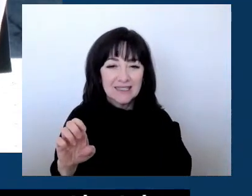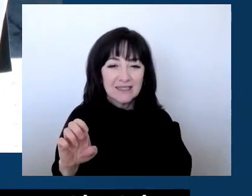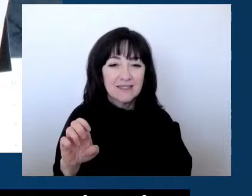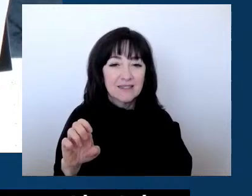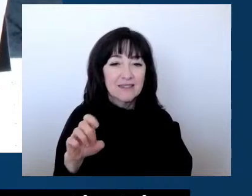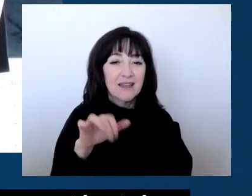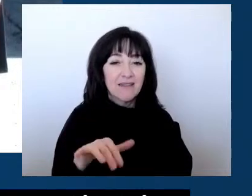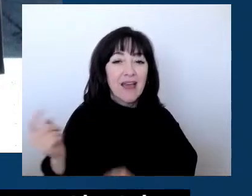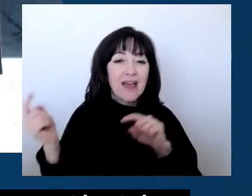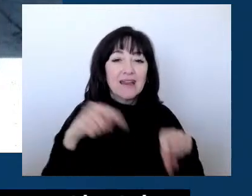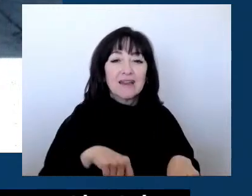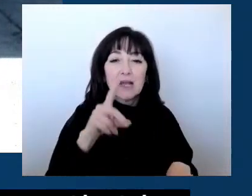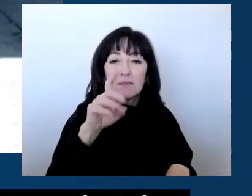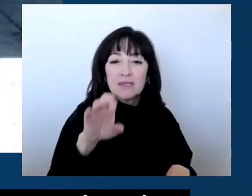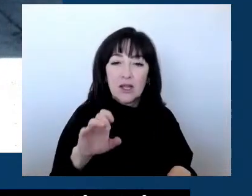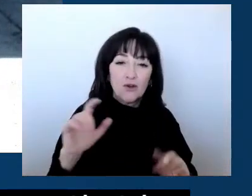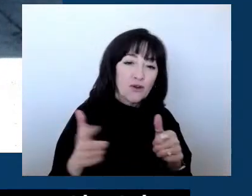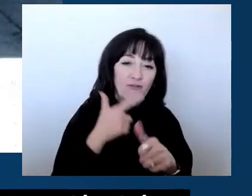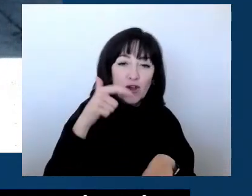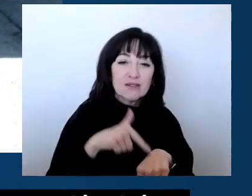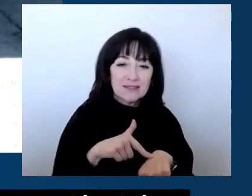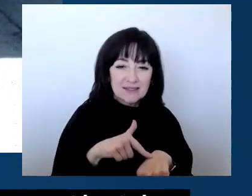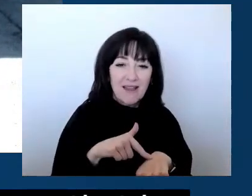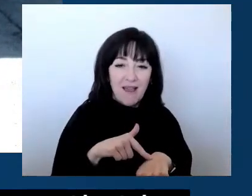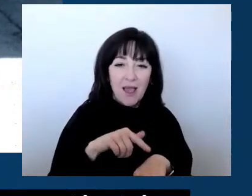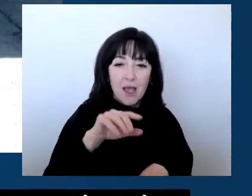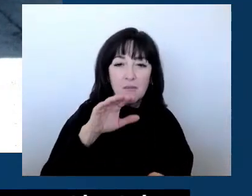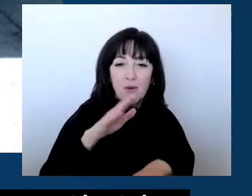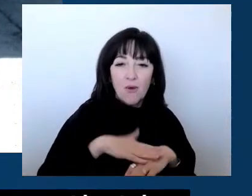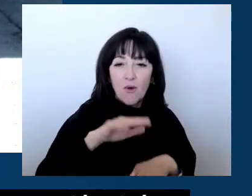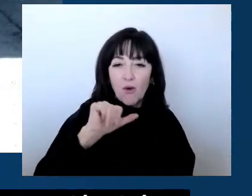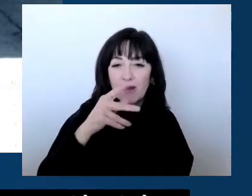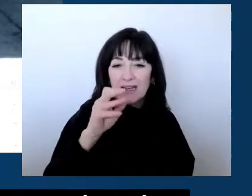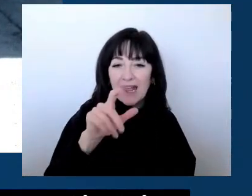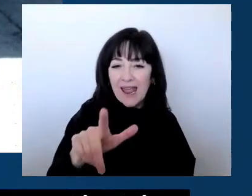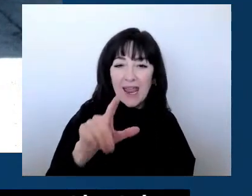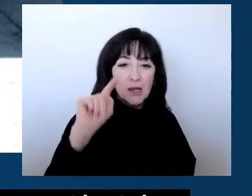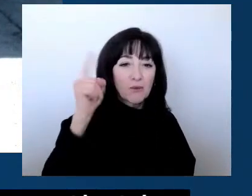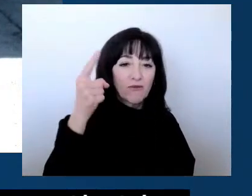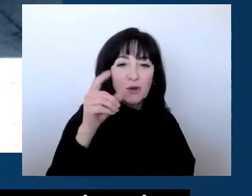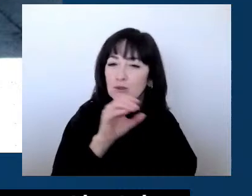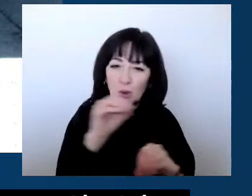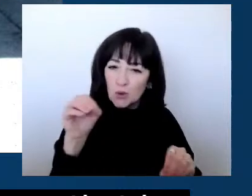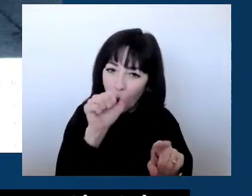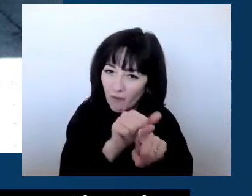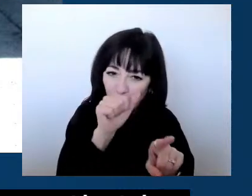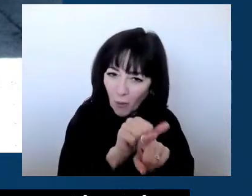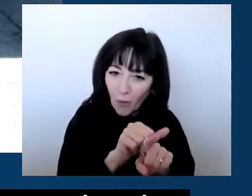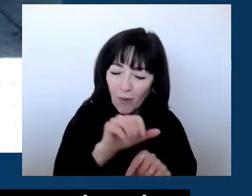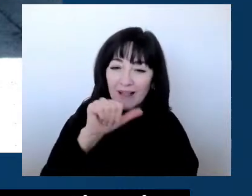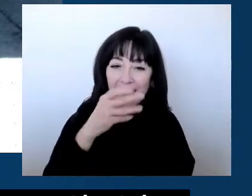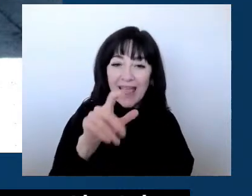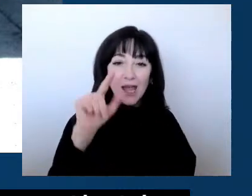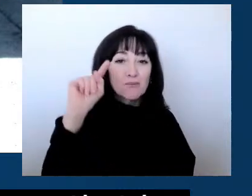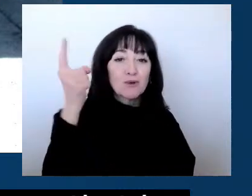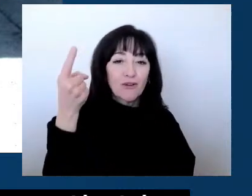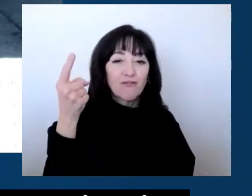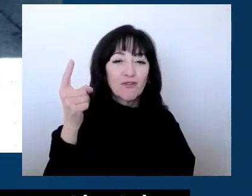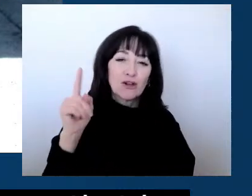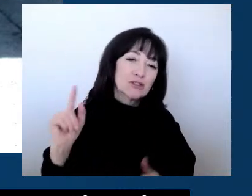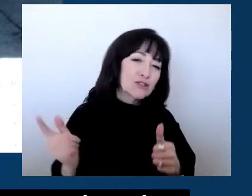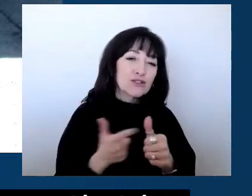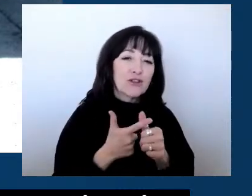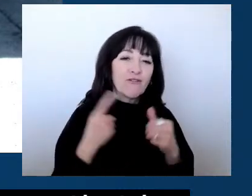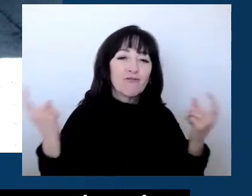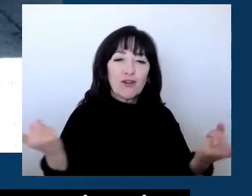coming to Delaware for the first time ever on April Fools. No fooling. April 1st, first anniversary of the christening of